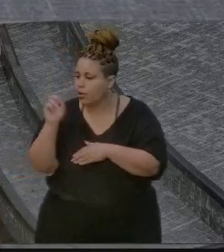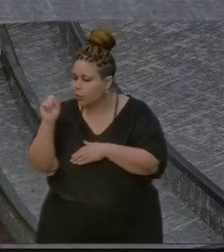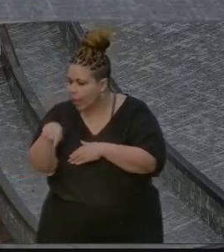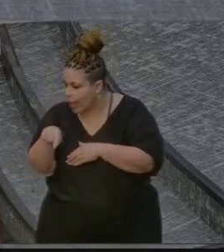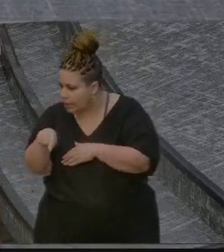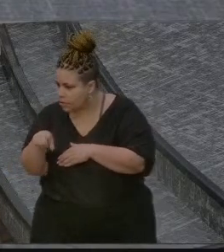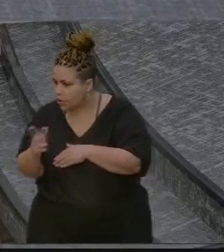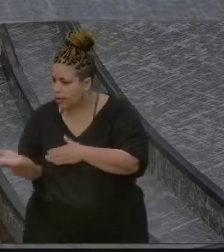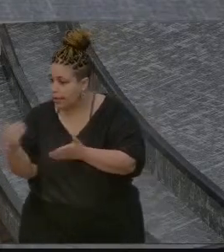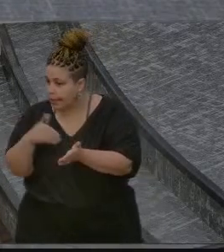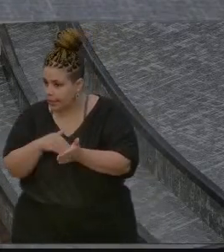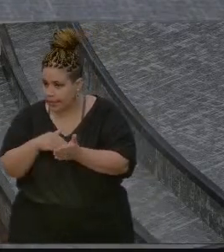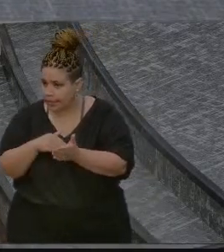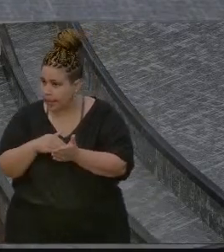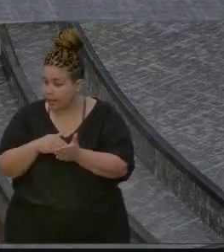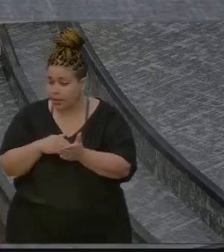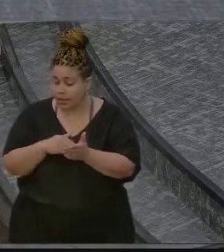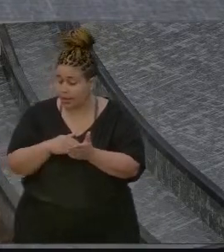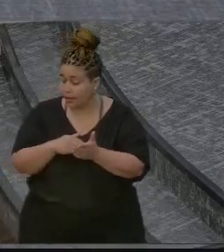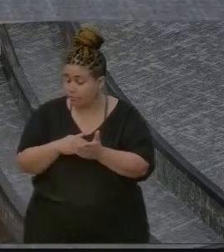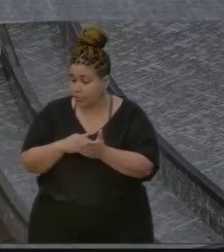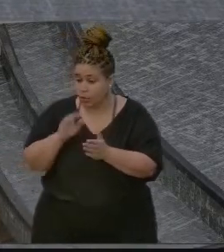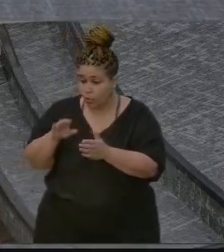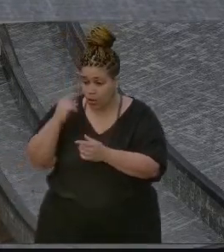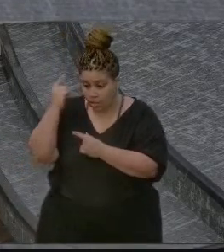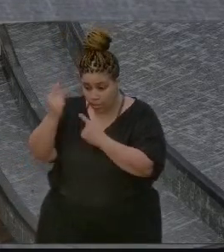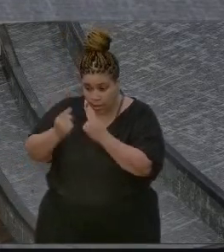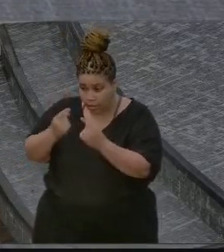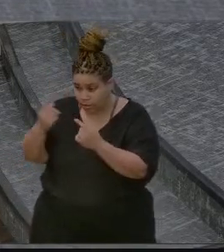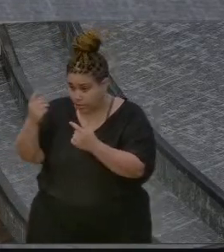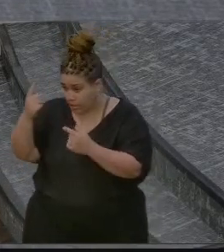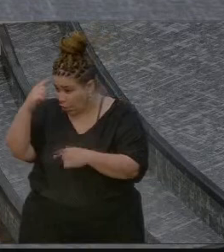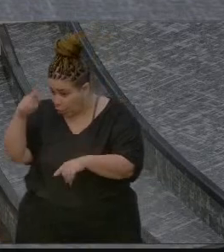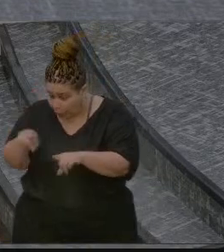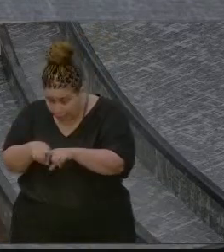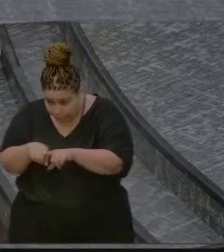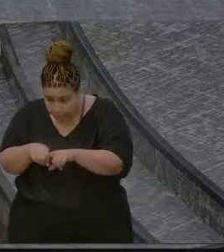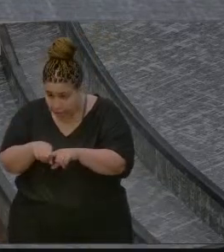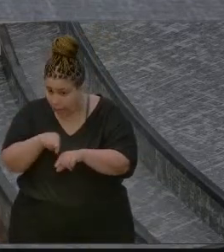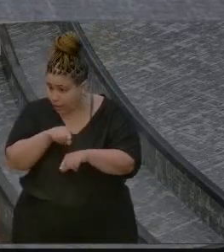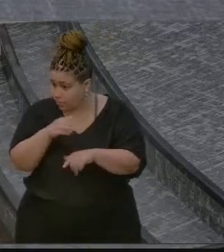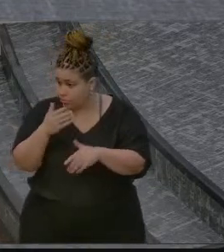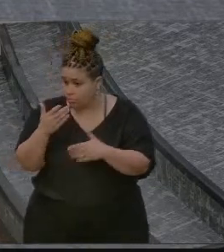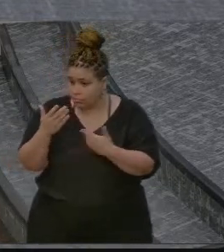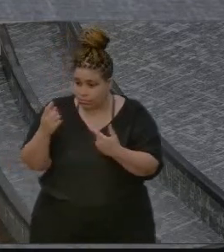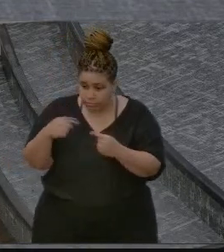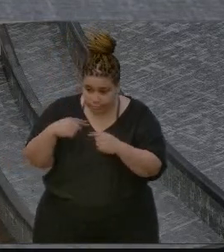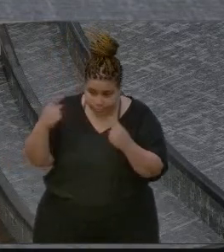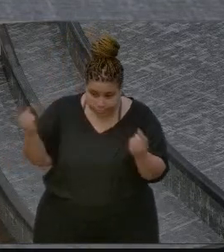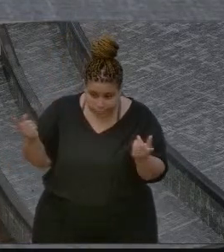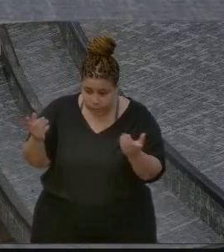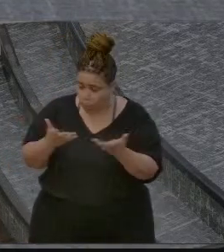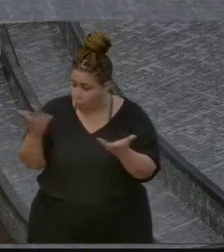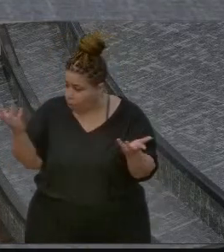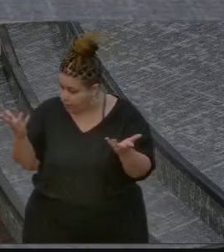was even consensus with the board of wanting to take a look at some of those policies,